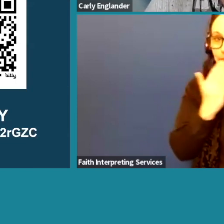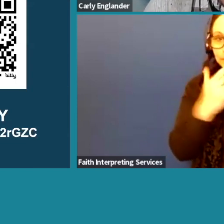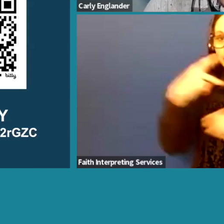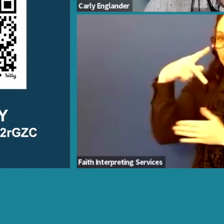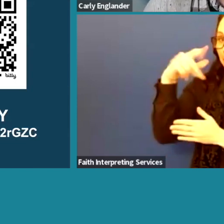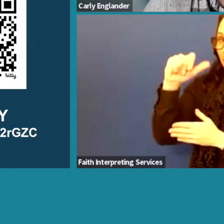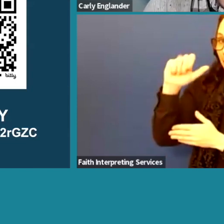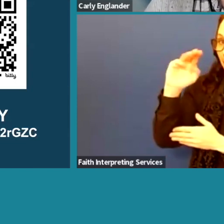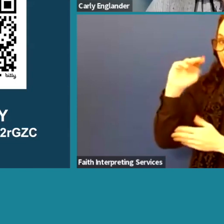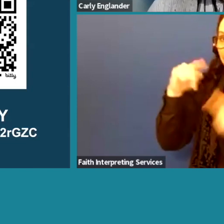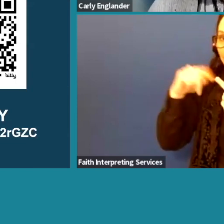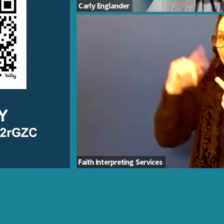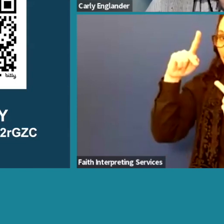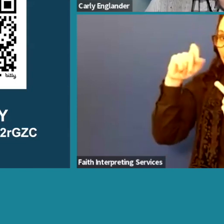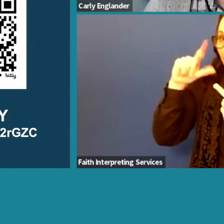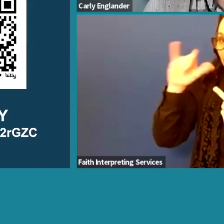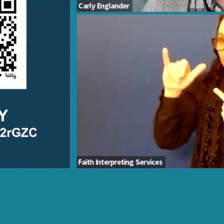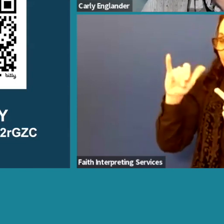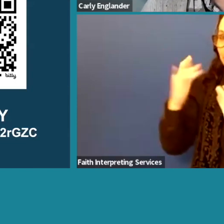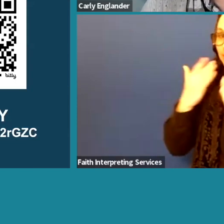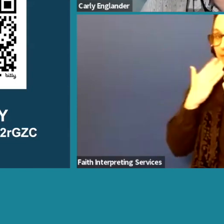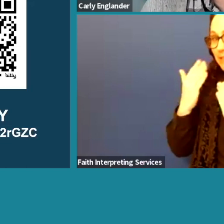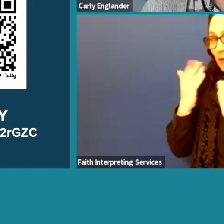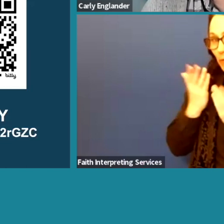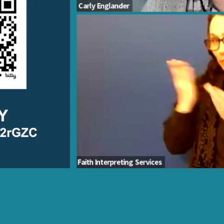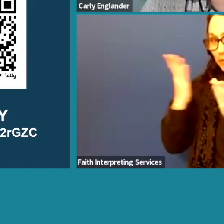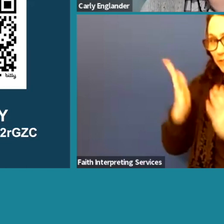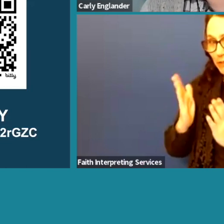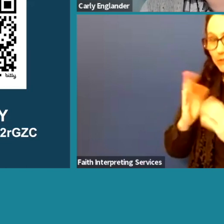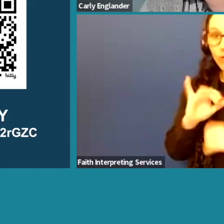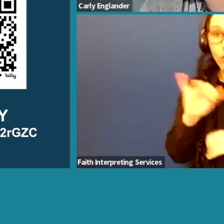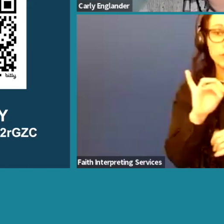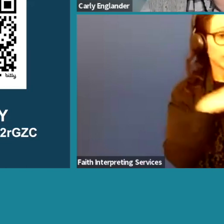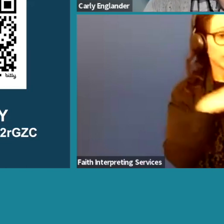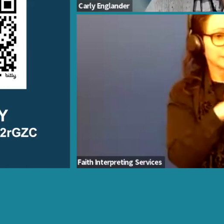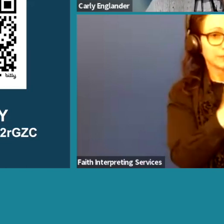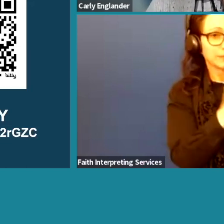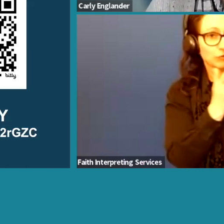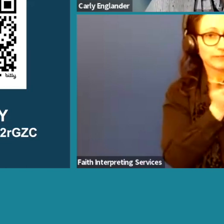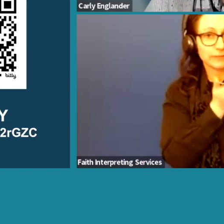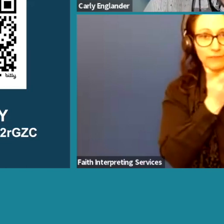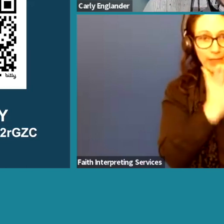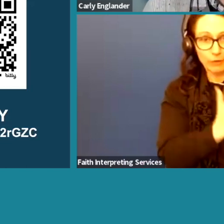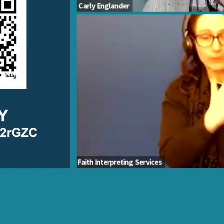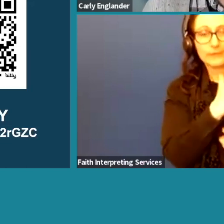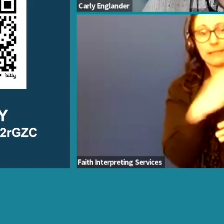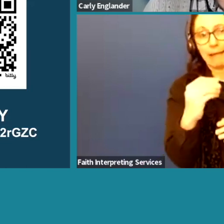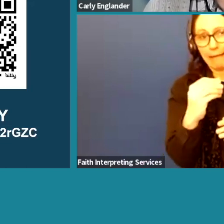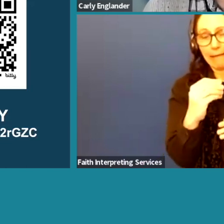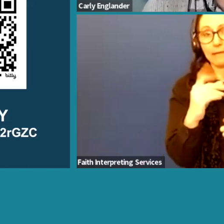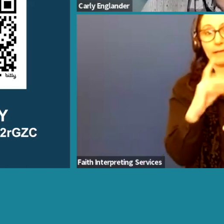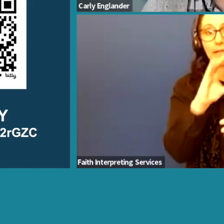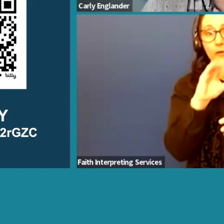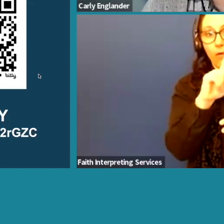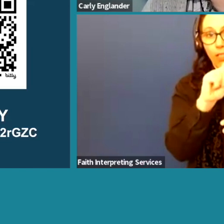Kelley, very much. I'd also like to thank the accessibility service providers as well as the